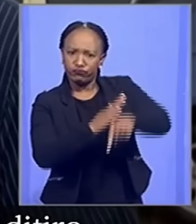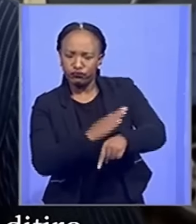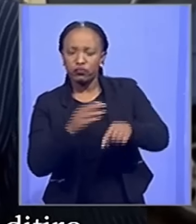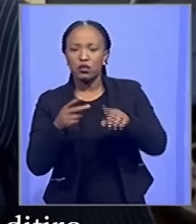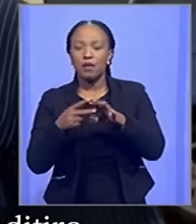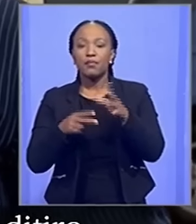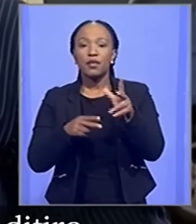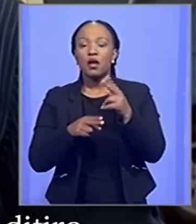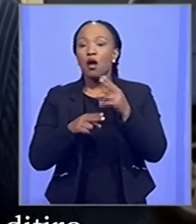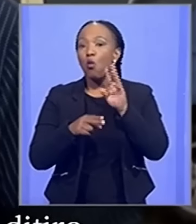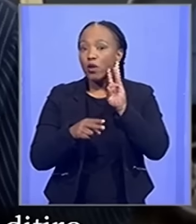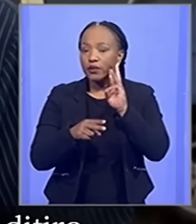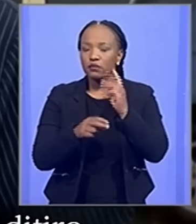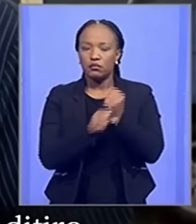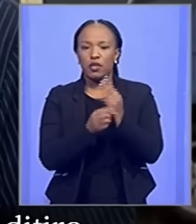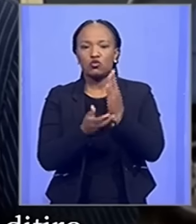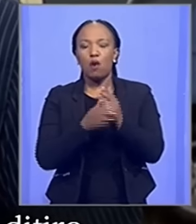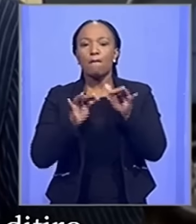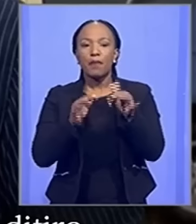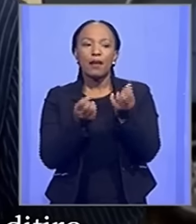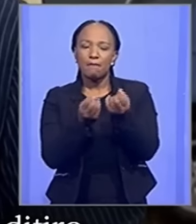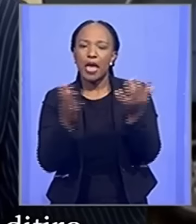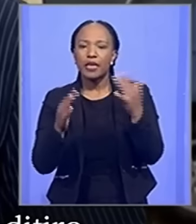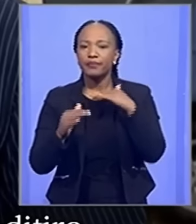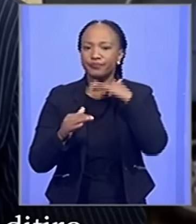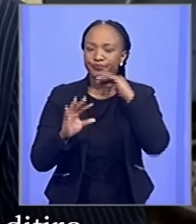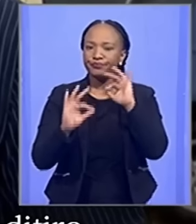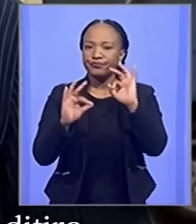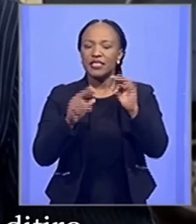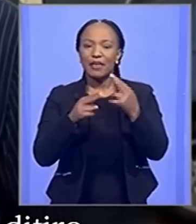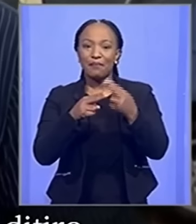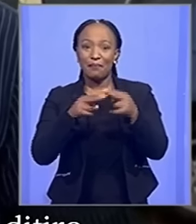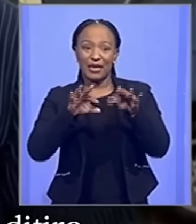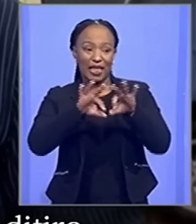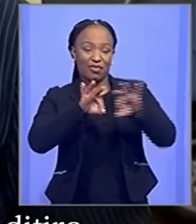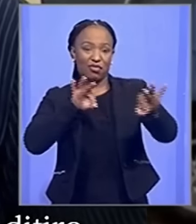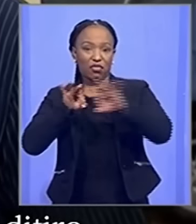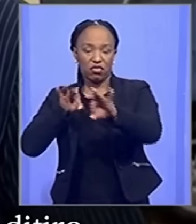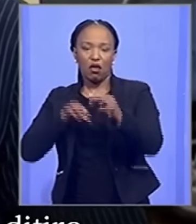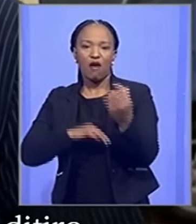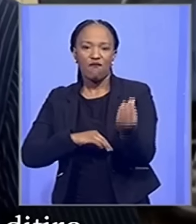water secure. And of course we've got lots more to do in the places we govern, which is why